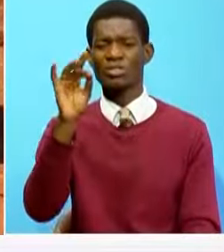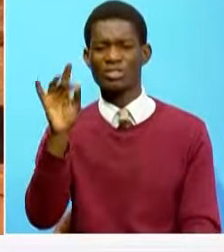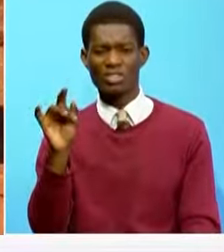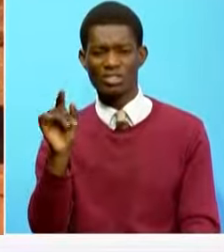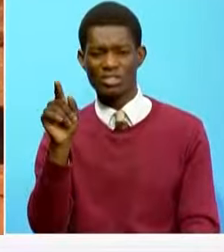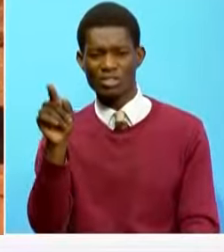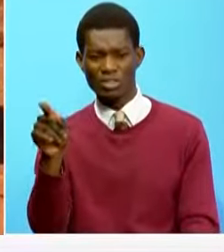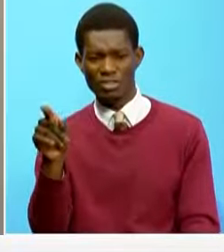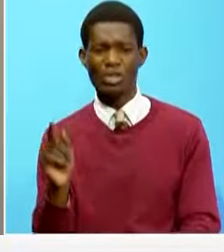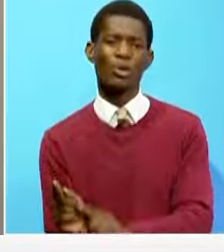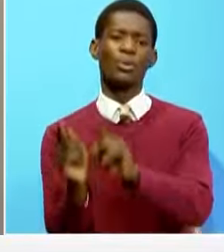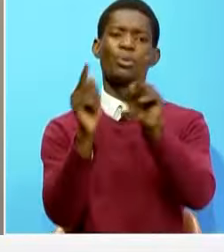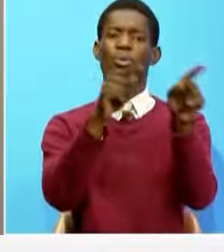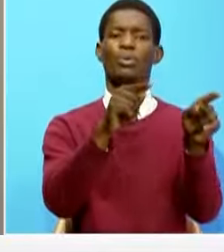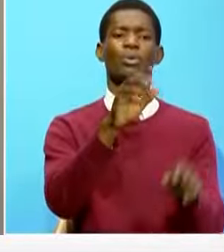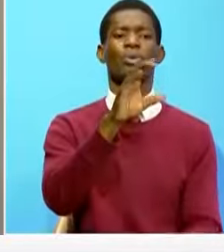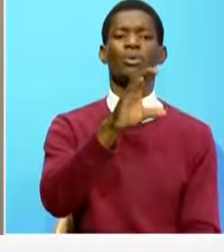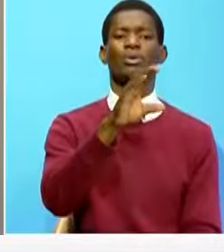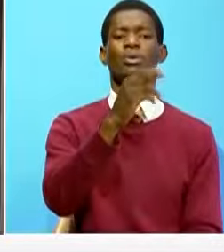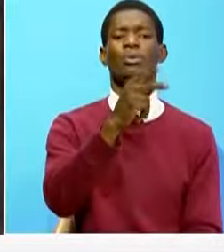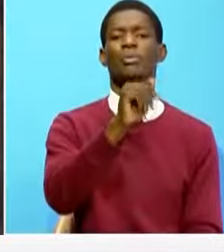access mortuary services. This is why the